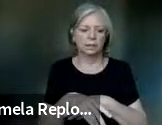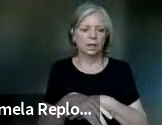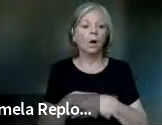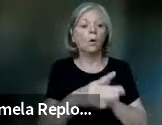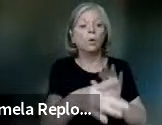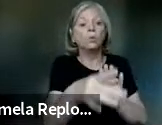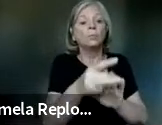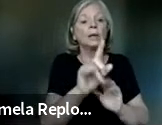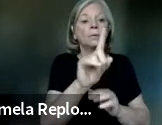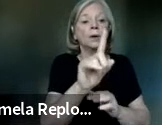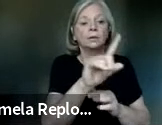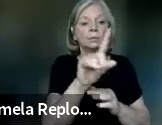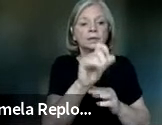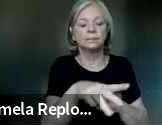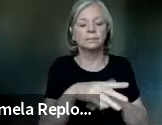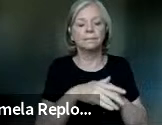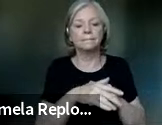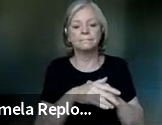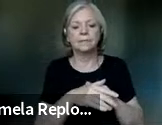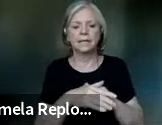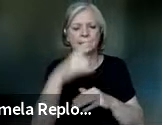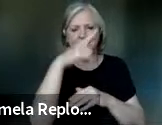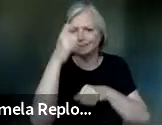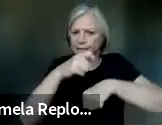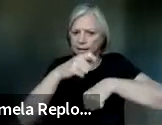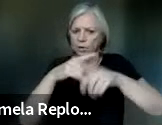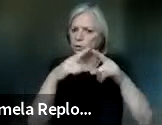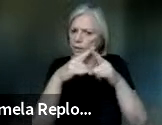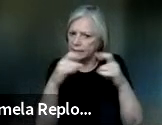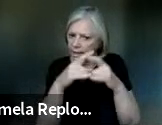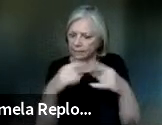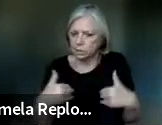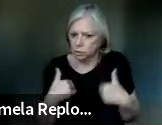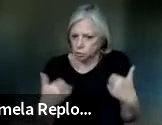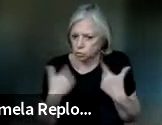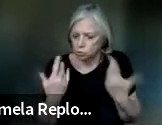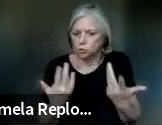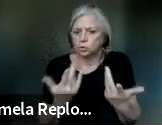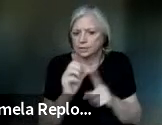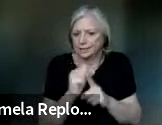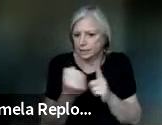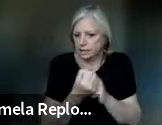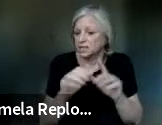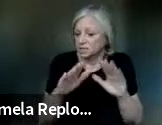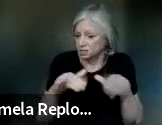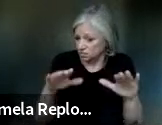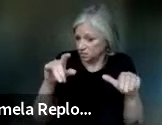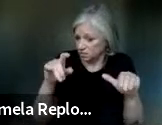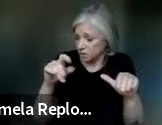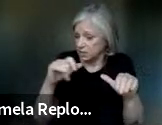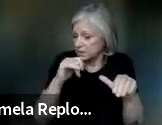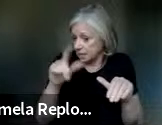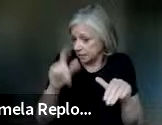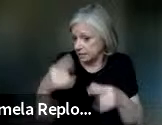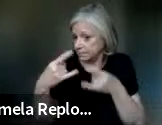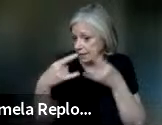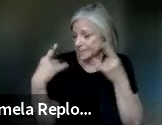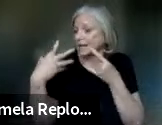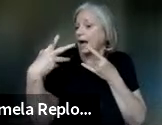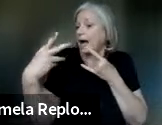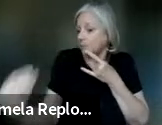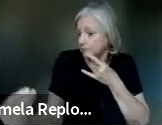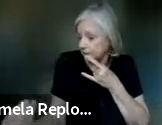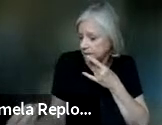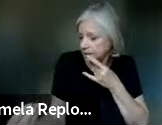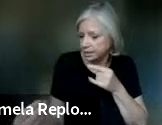one asking about in summer camp and youth settings. I understand children do not need to wear masks outdoors, but do adults not need